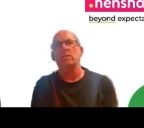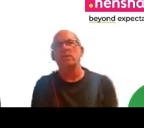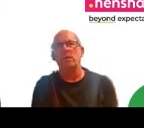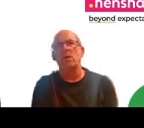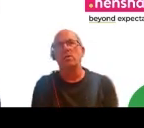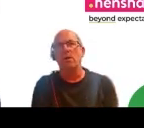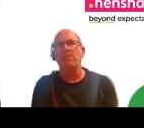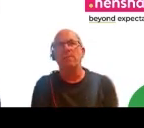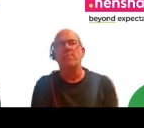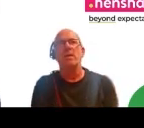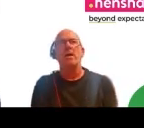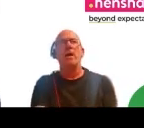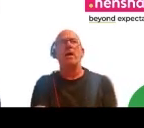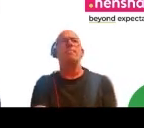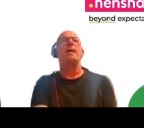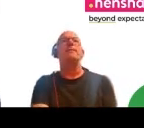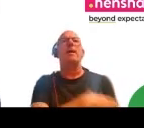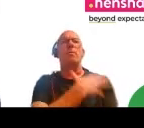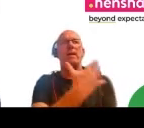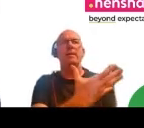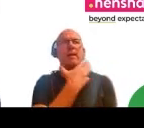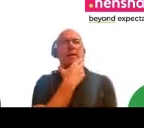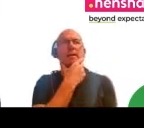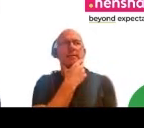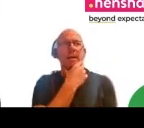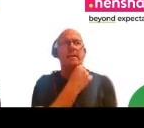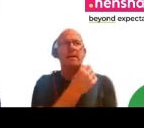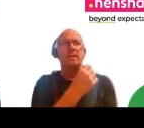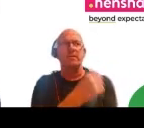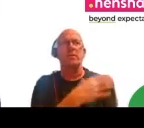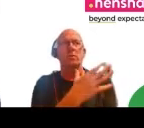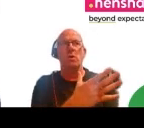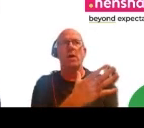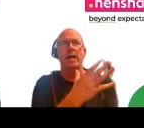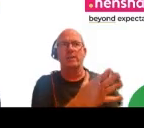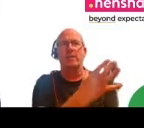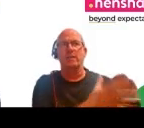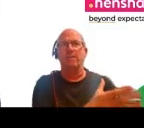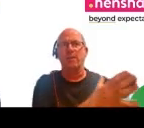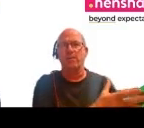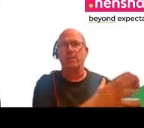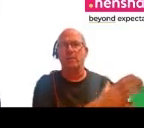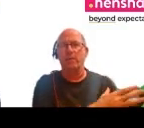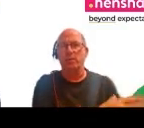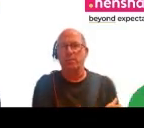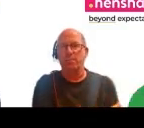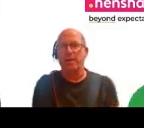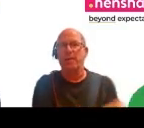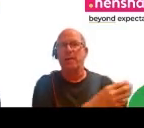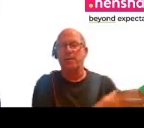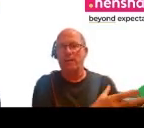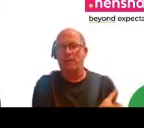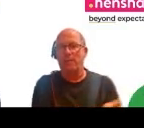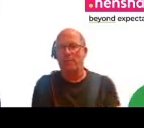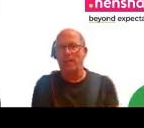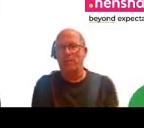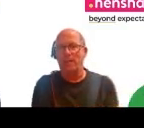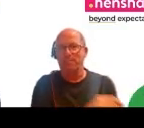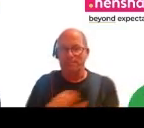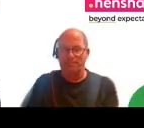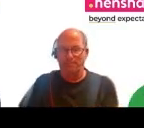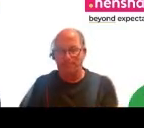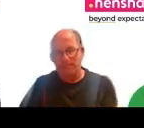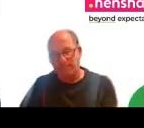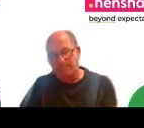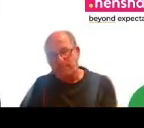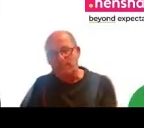is how to turn it on and off. And that way they have still got access to the phone the way it used to be, the way they're familiar